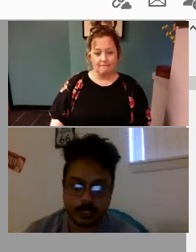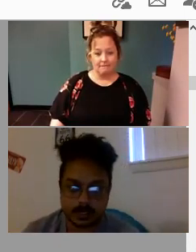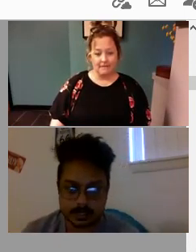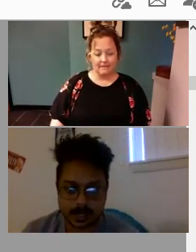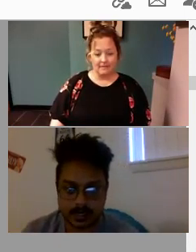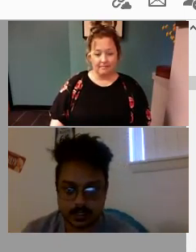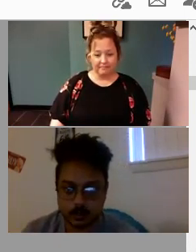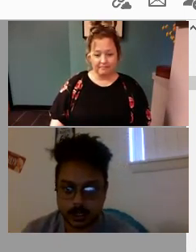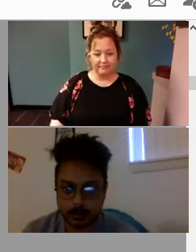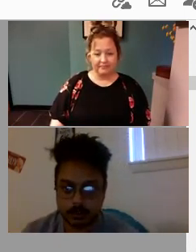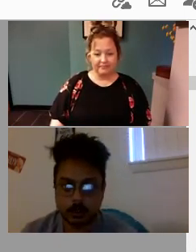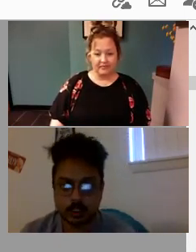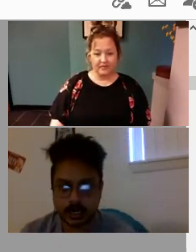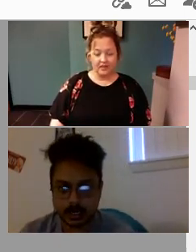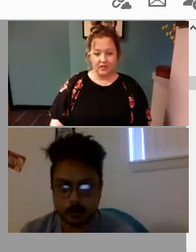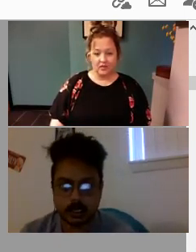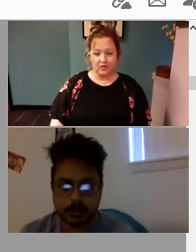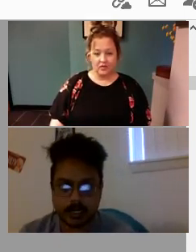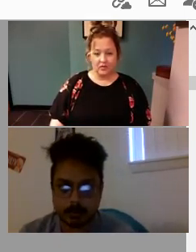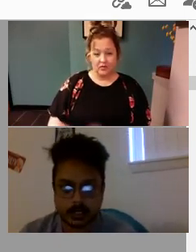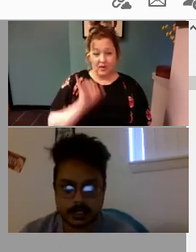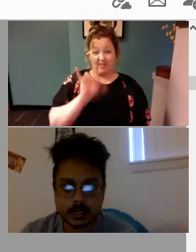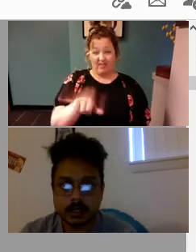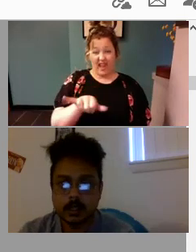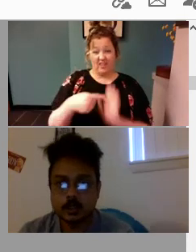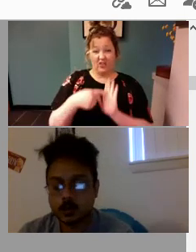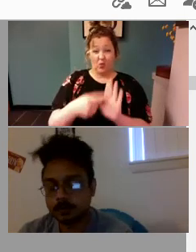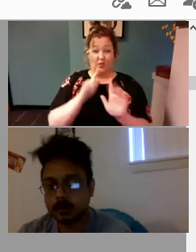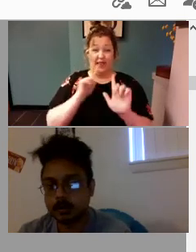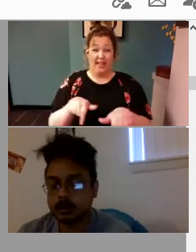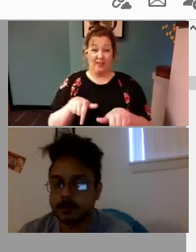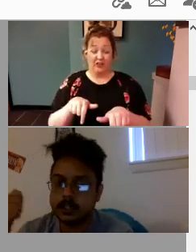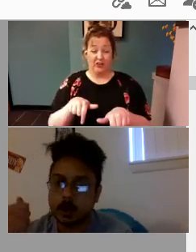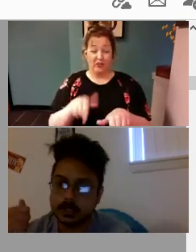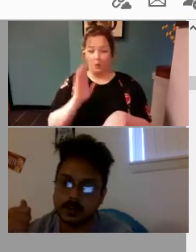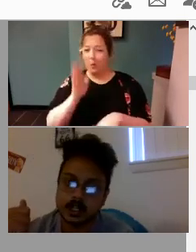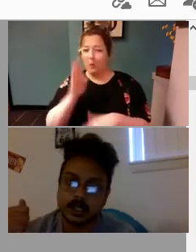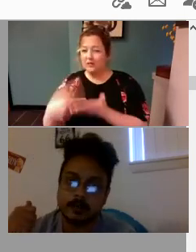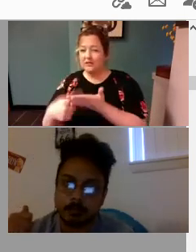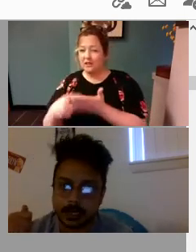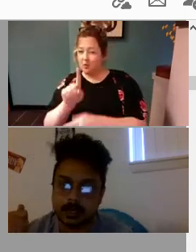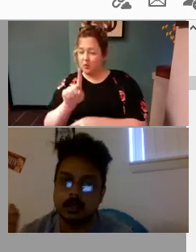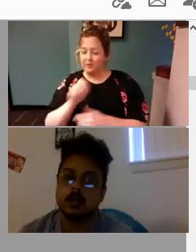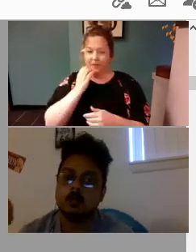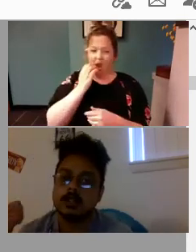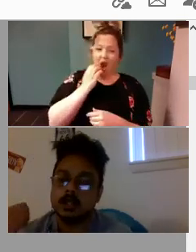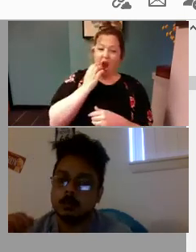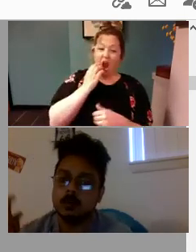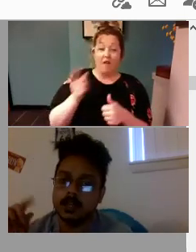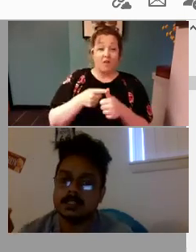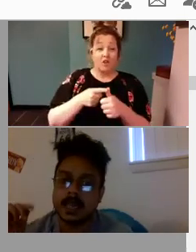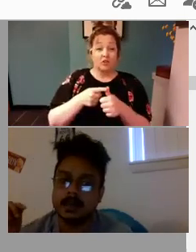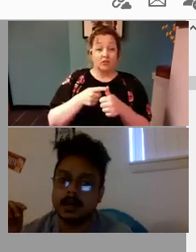yes, so this is the answer to that particular question. I'll come to that, but give me one sec. So the first observation that we made